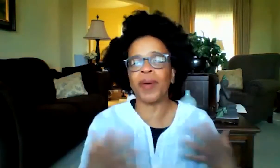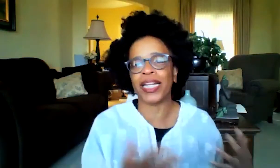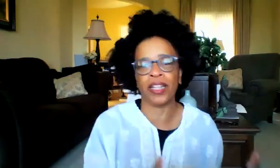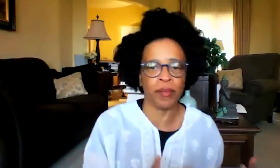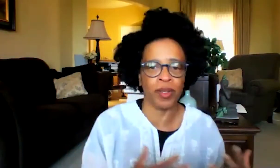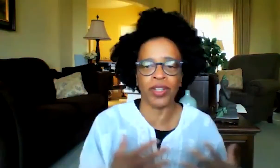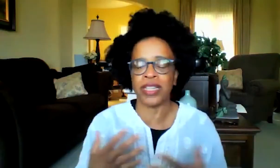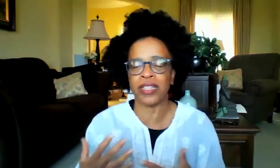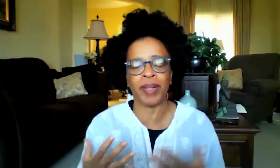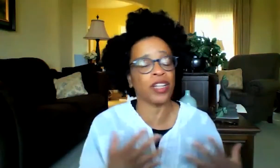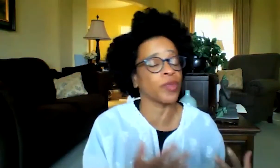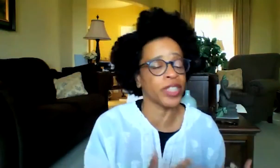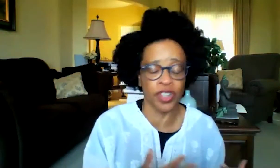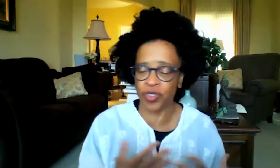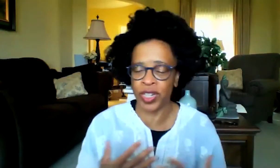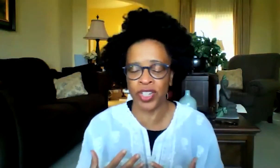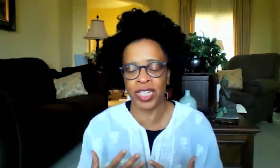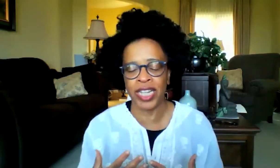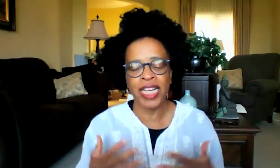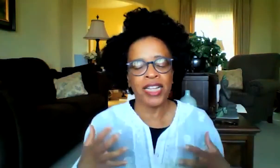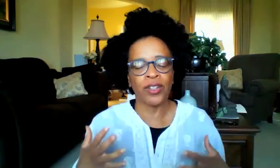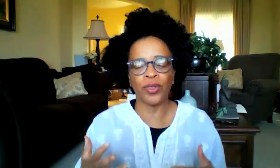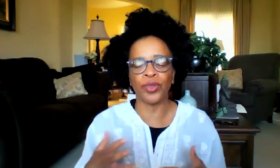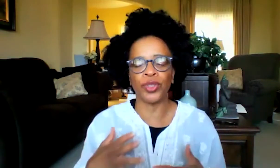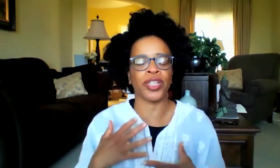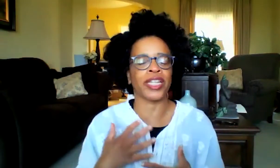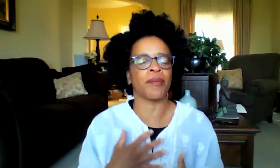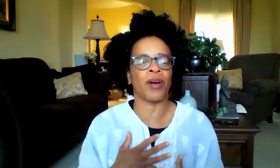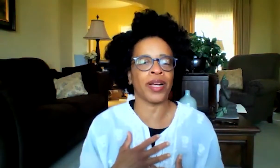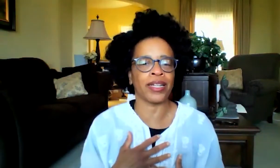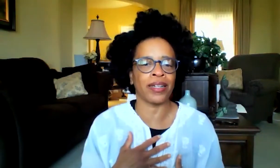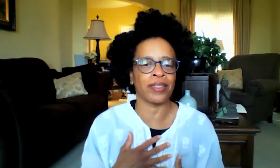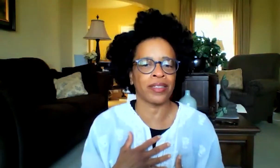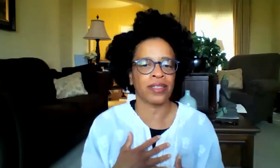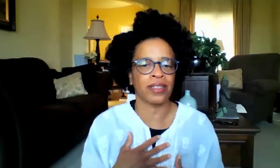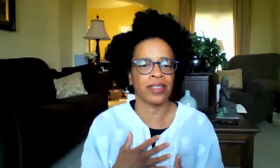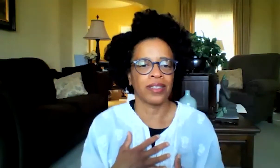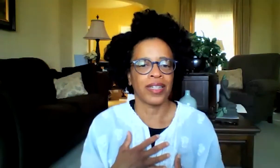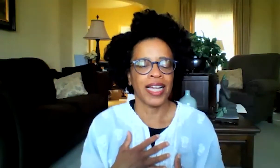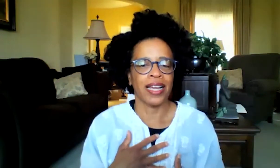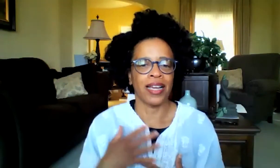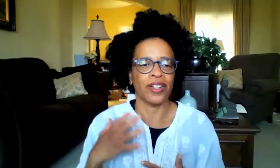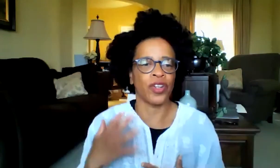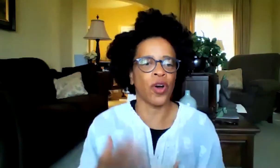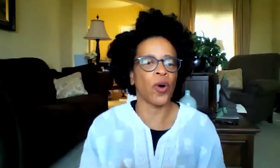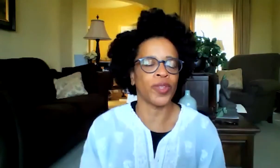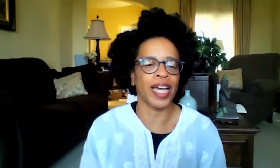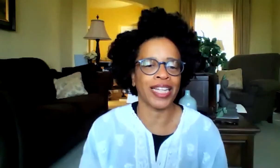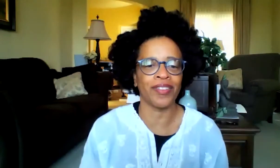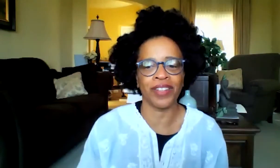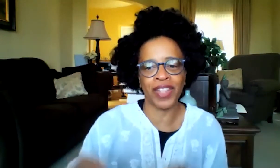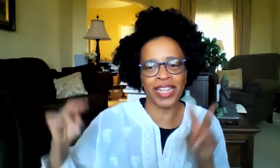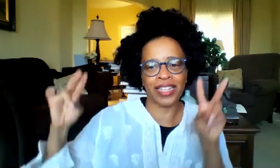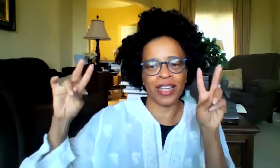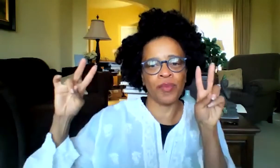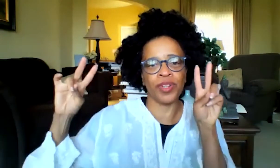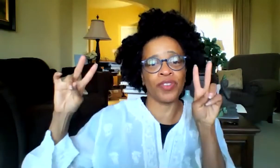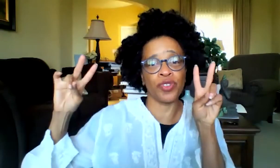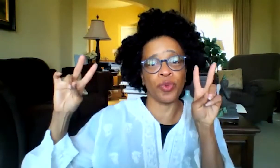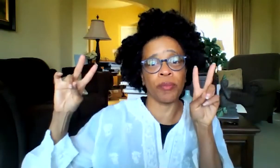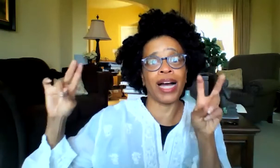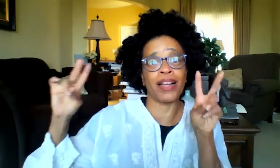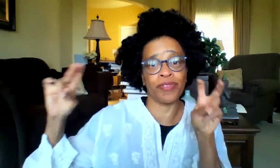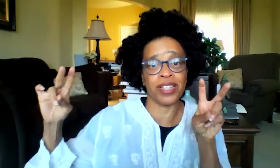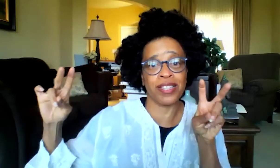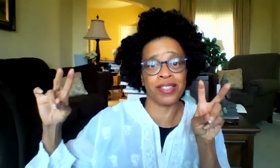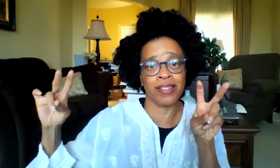maybe somebody in a community, somebody in a religious tradition who you're thinking about right now. And know that even if they wouldn't have